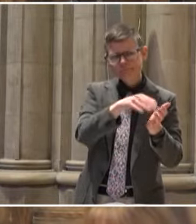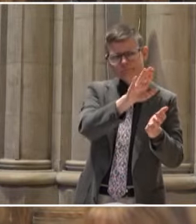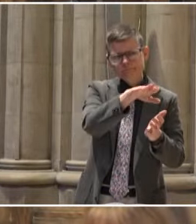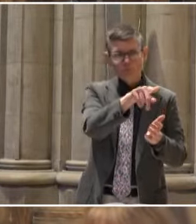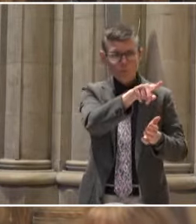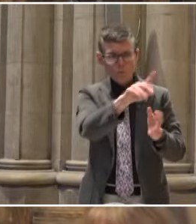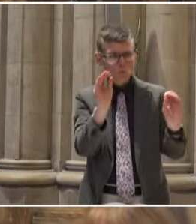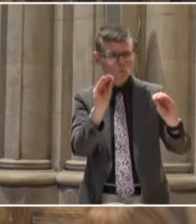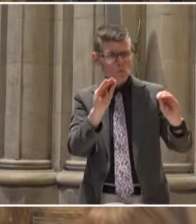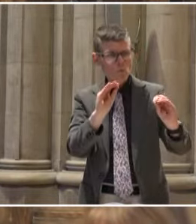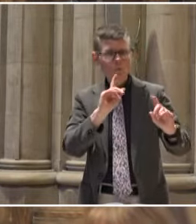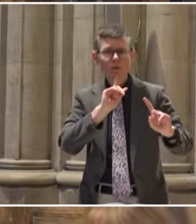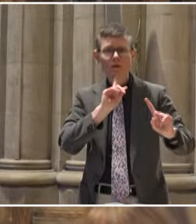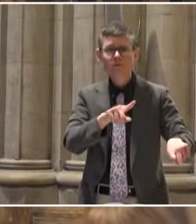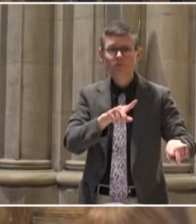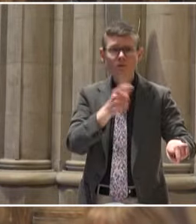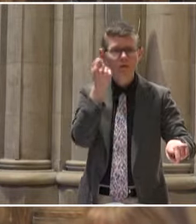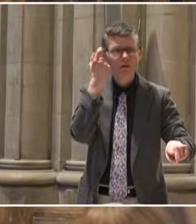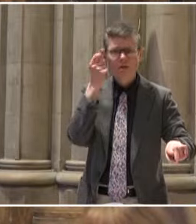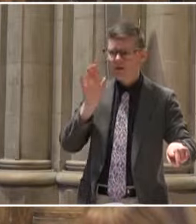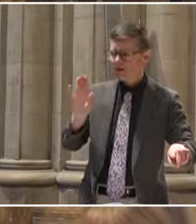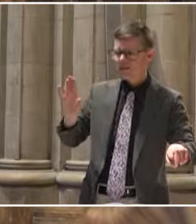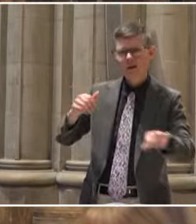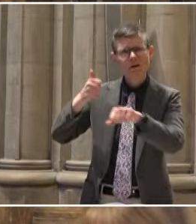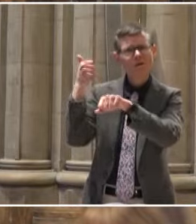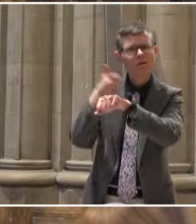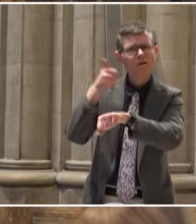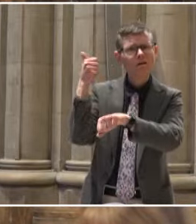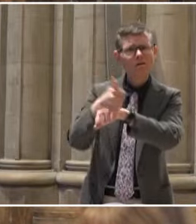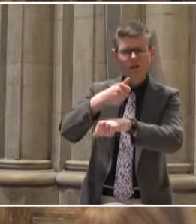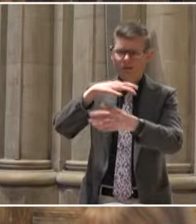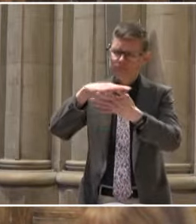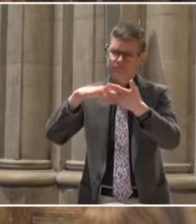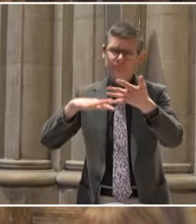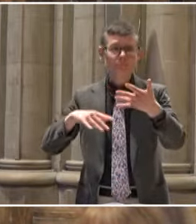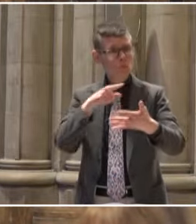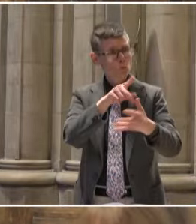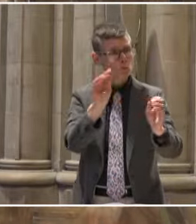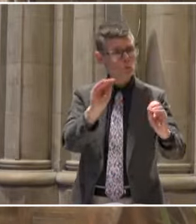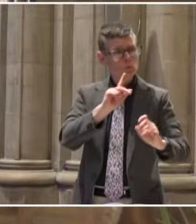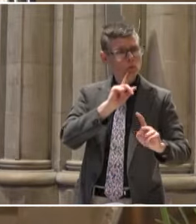answer? See how many charges they bring against you.